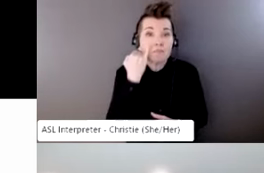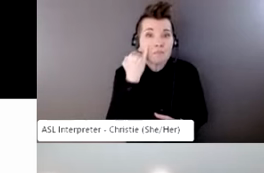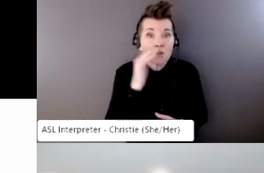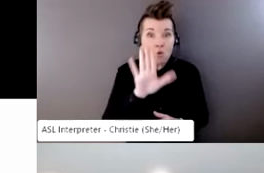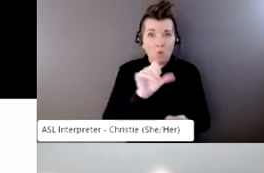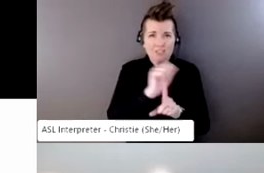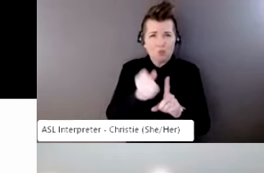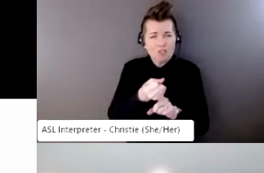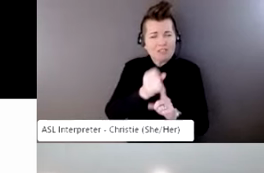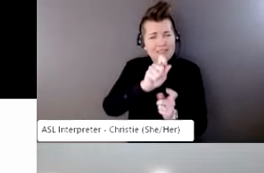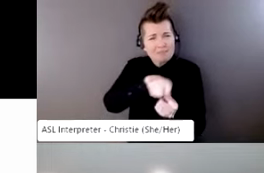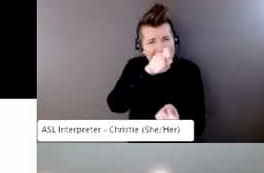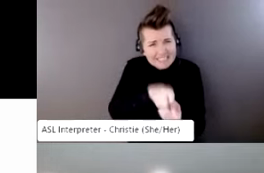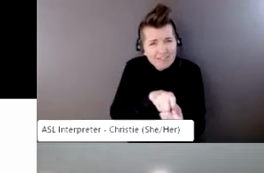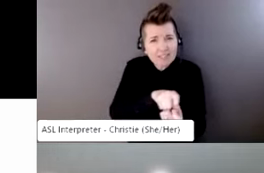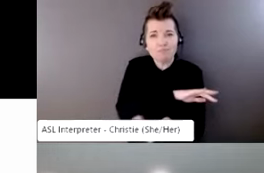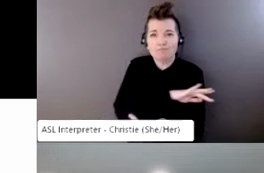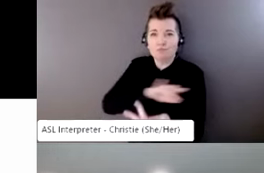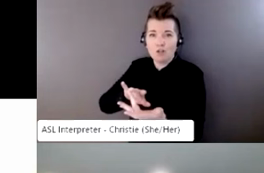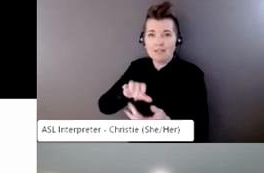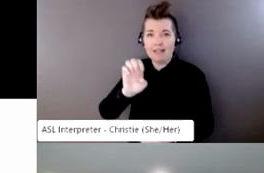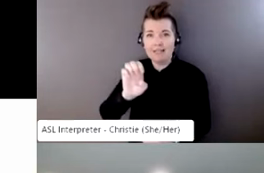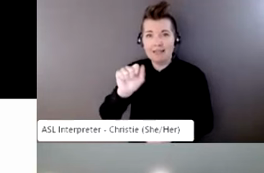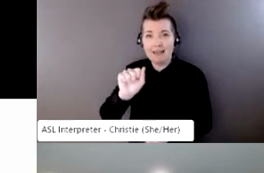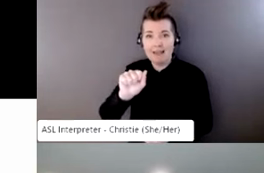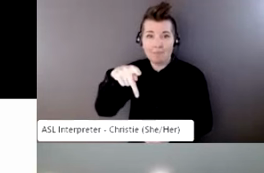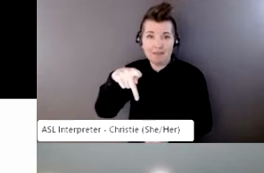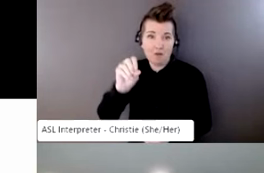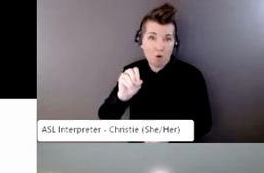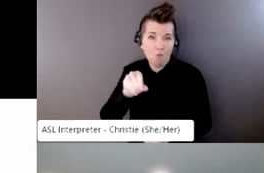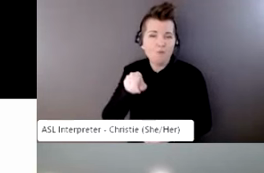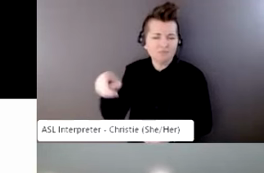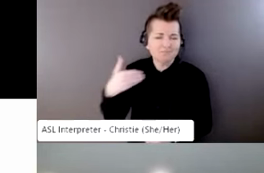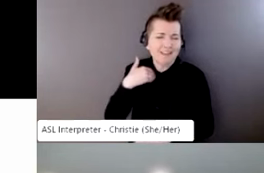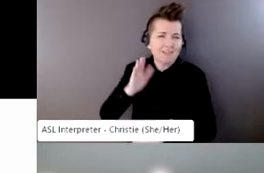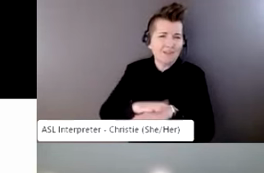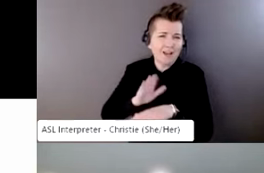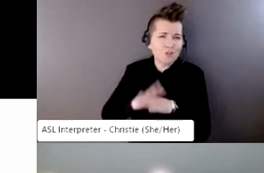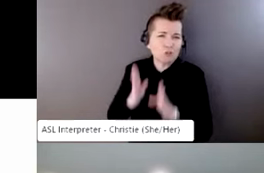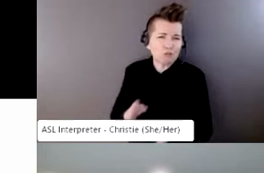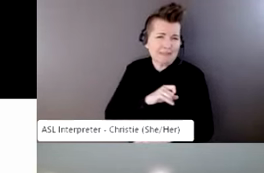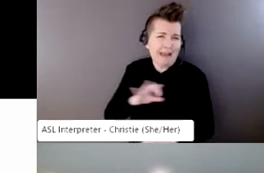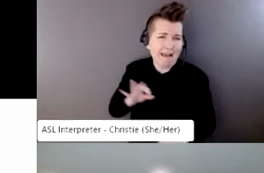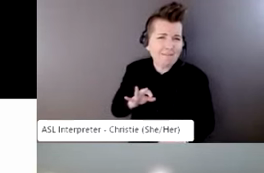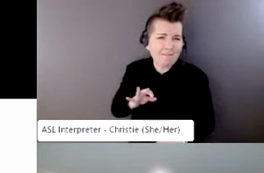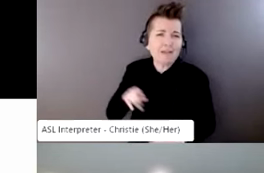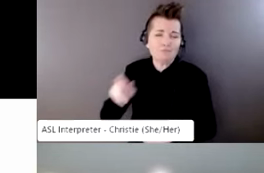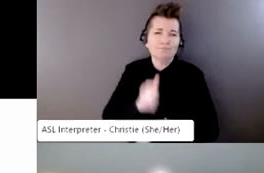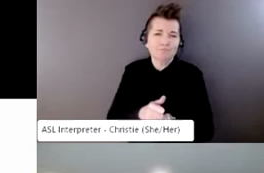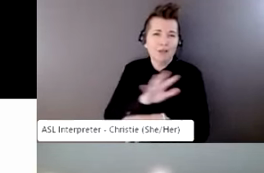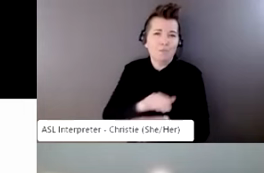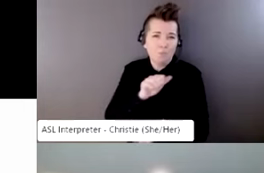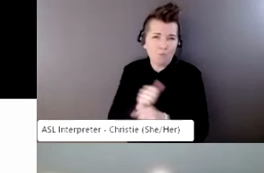someone, you can contact EAPO. They have advisors there that will follow up with you to arrange a private